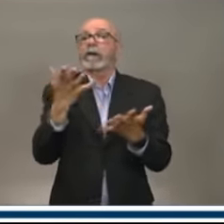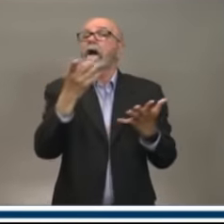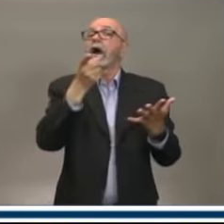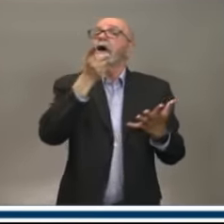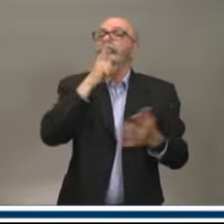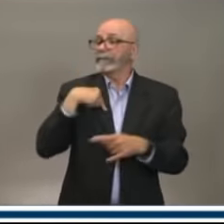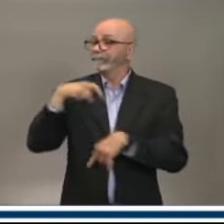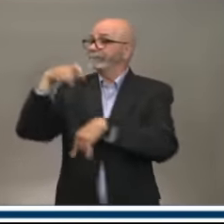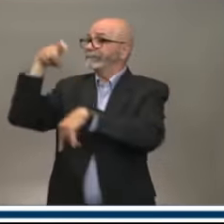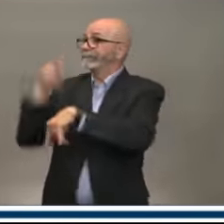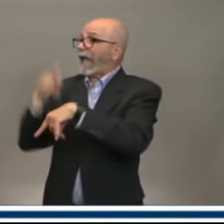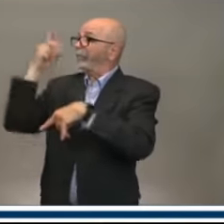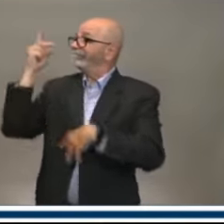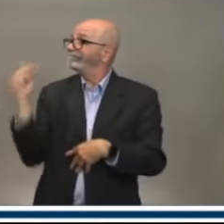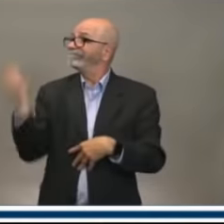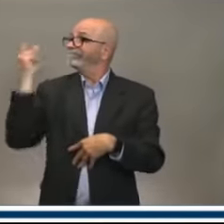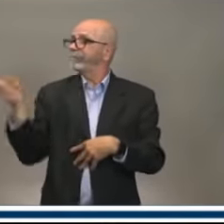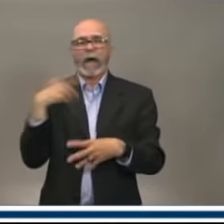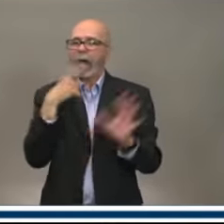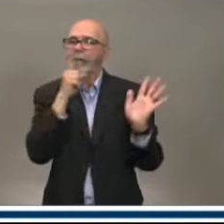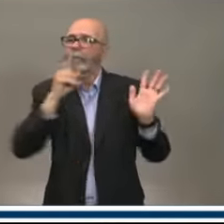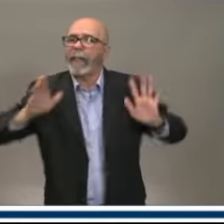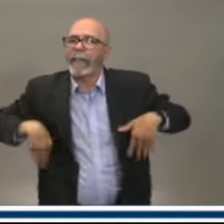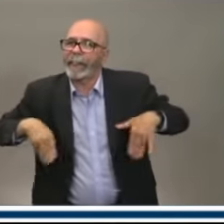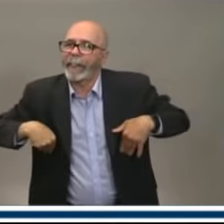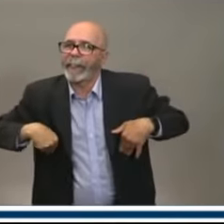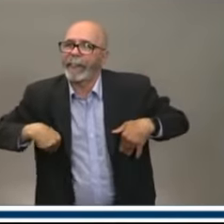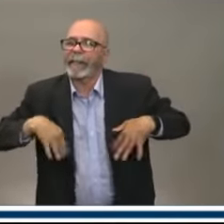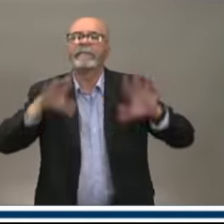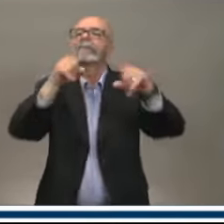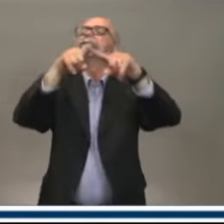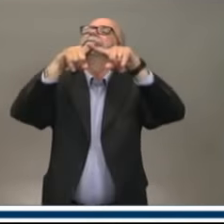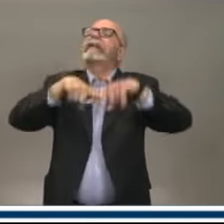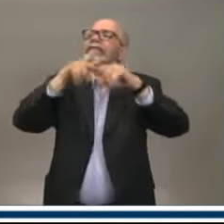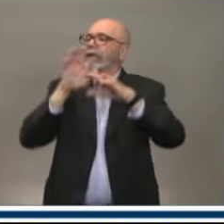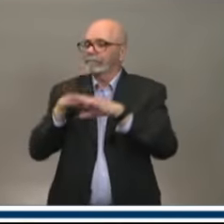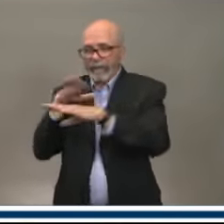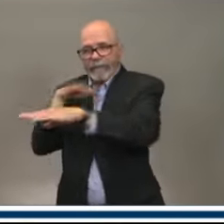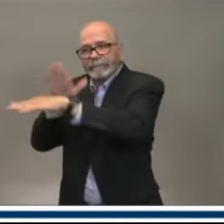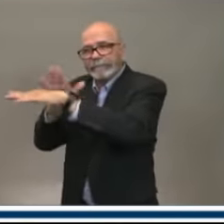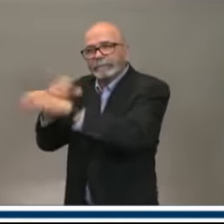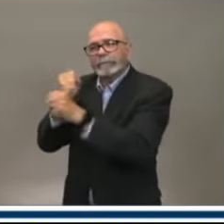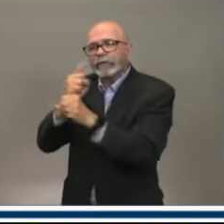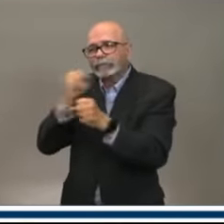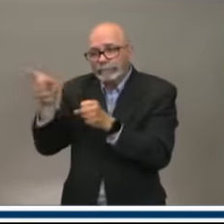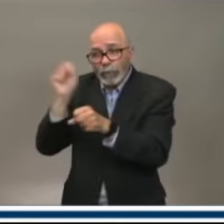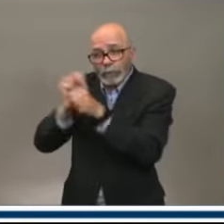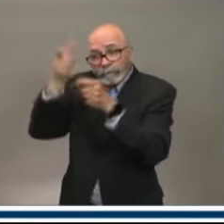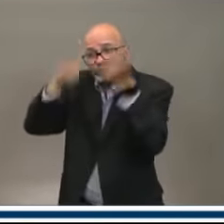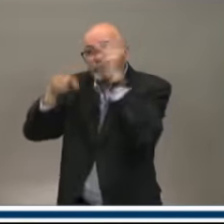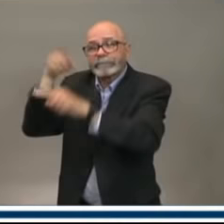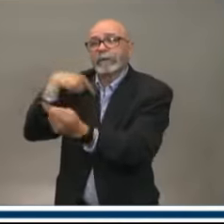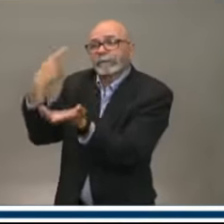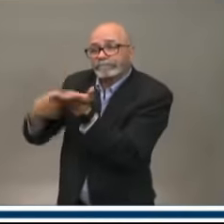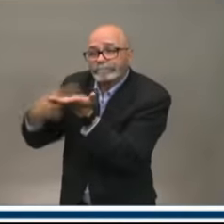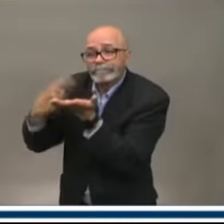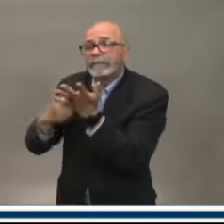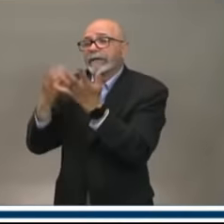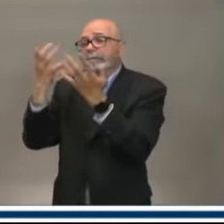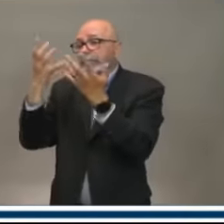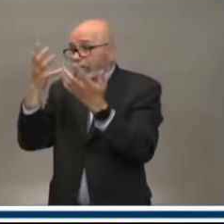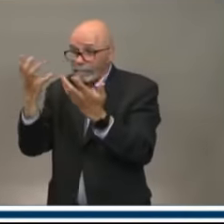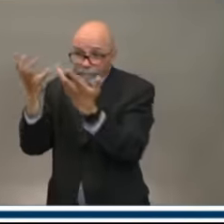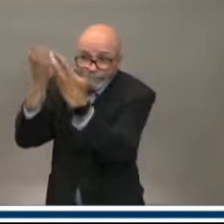of it depends on the ongoing work through the consultation, on discussions with various sectors, and also looking